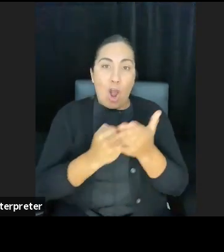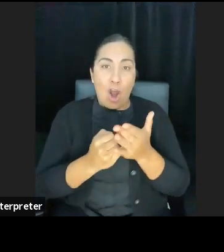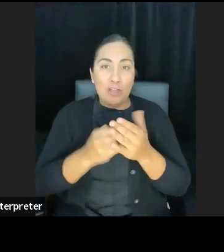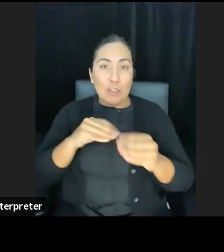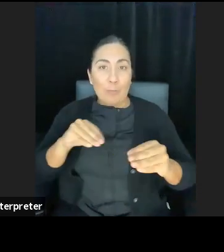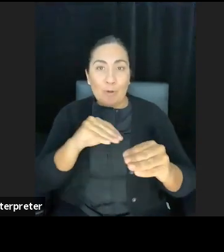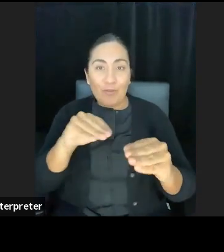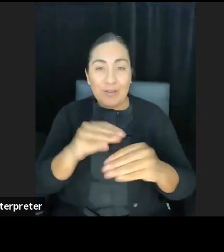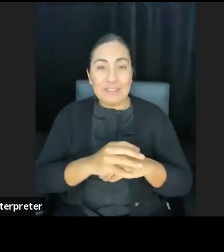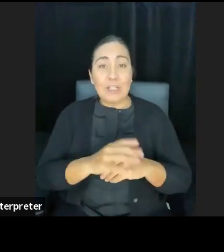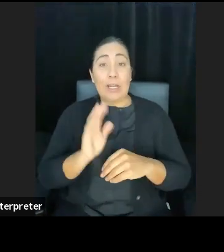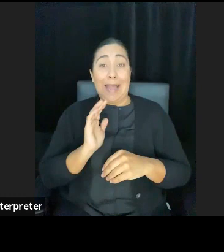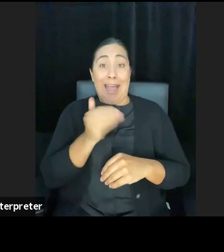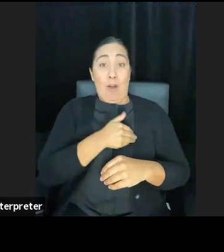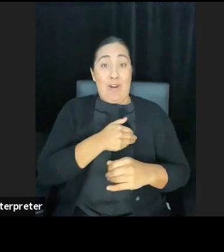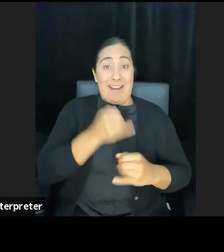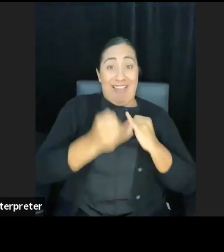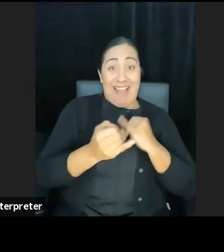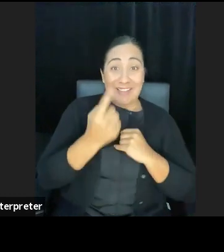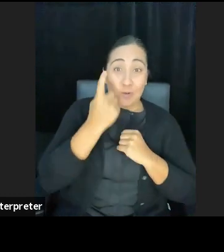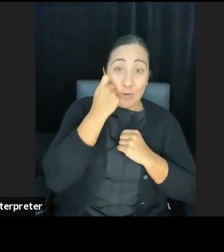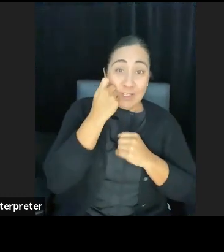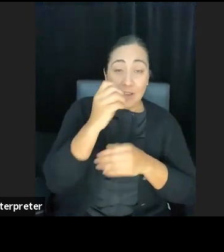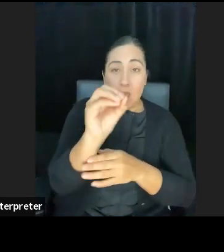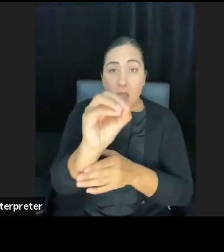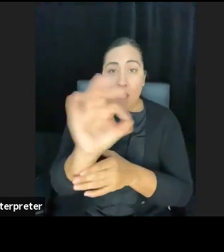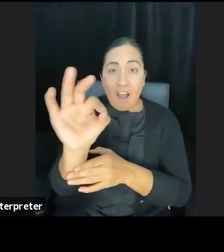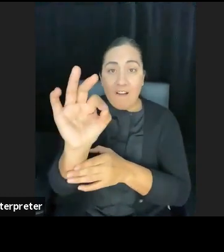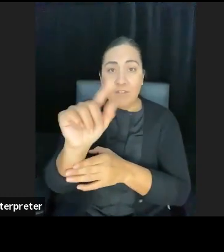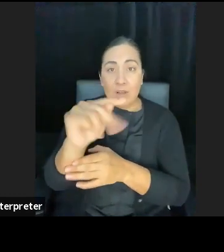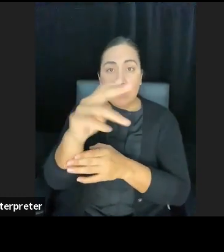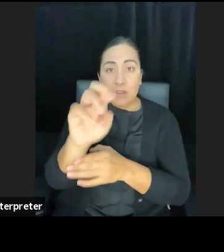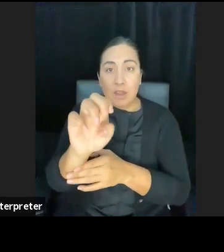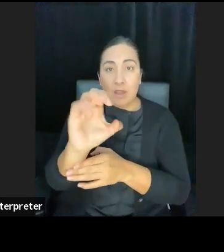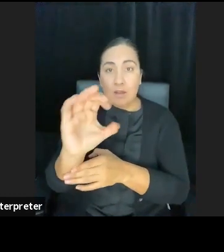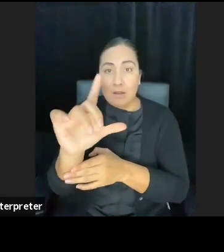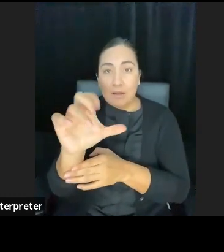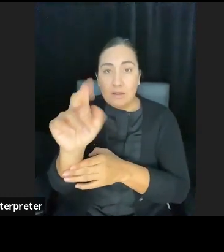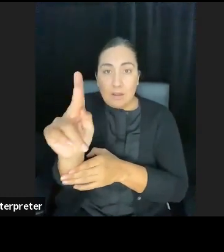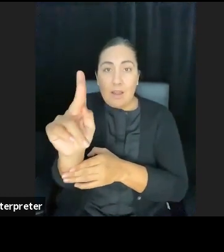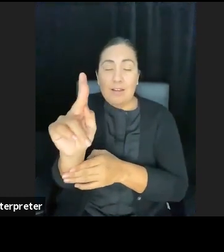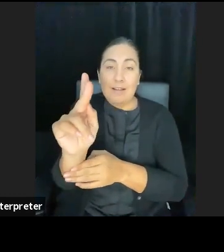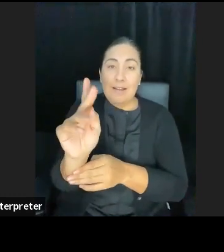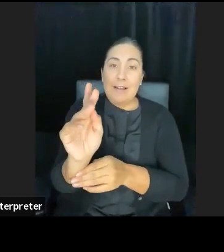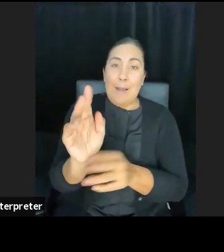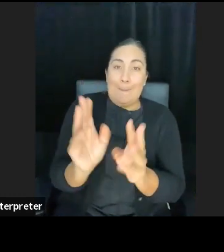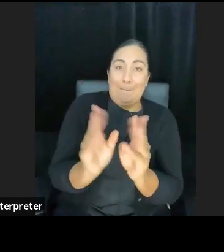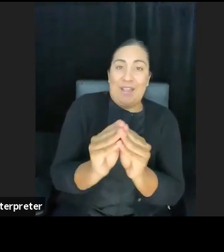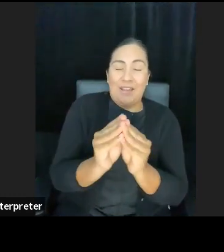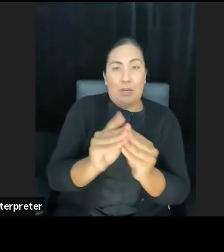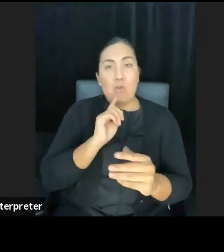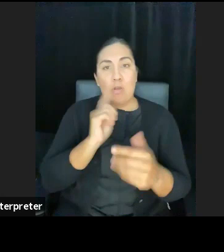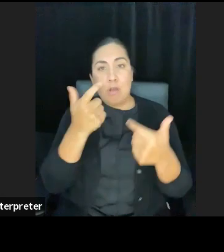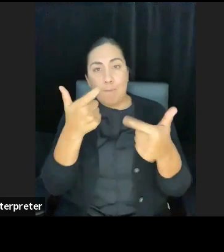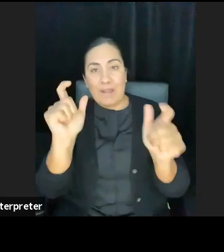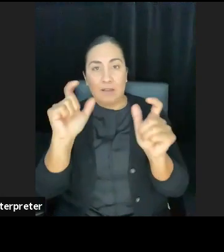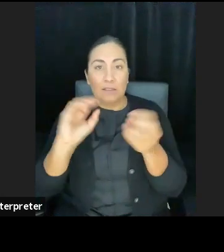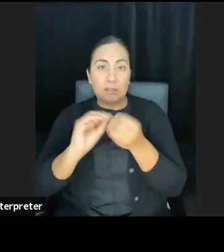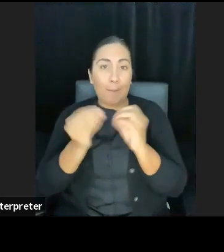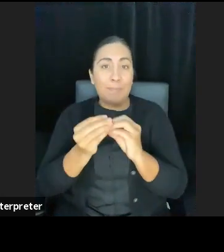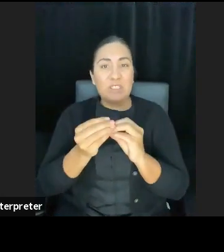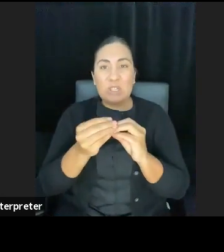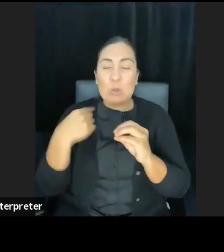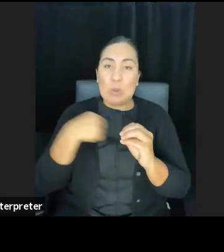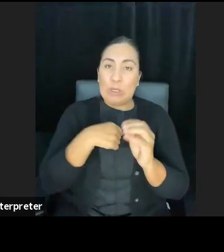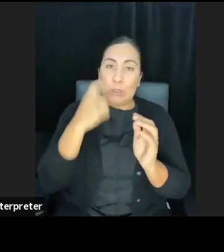Off the Clock had the largest attendance, as I think and noticed and felt and witnessed our rural leaders really looking for tools